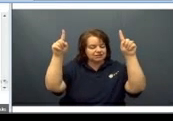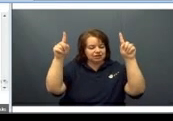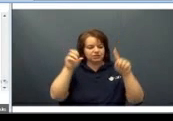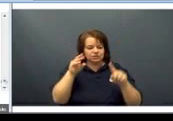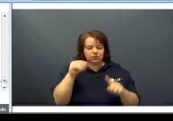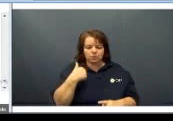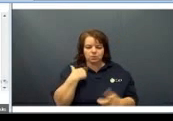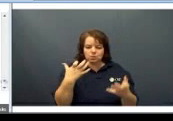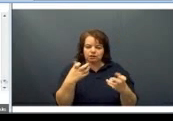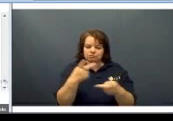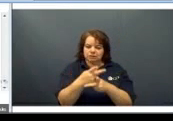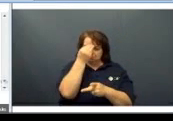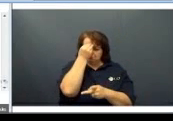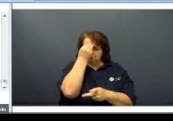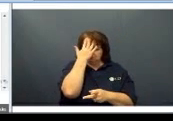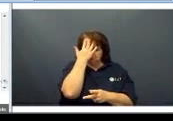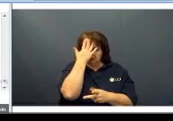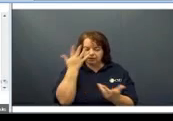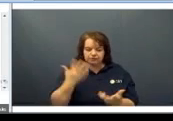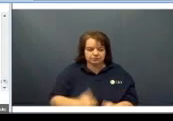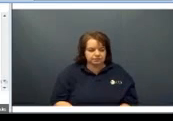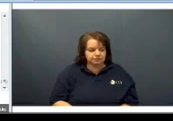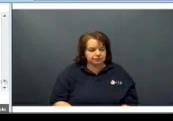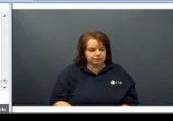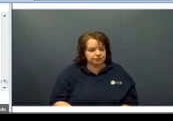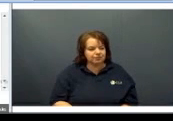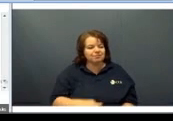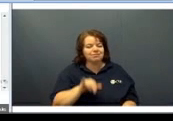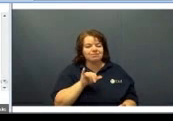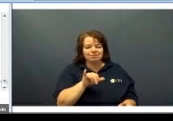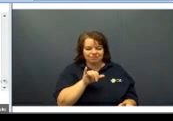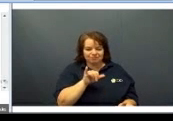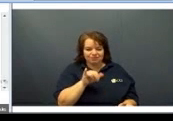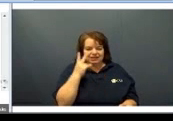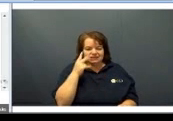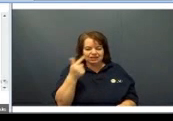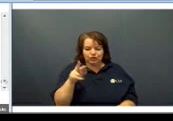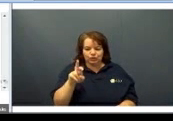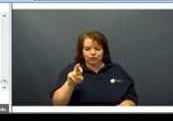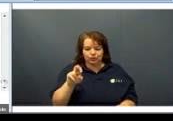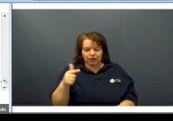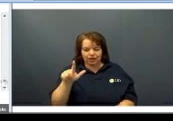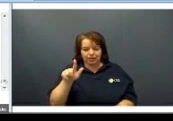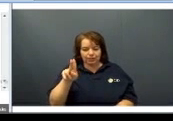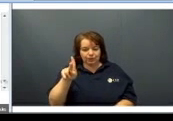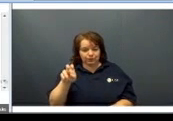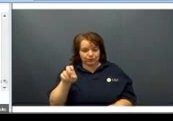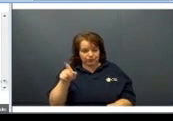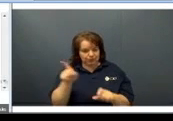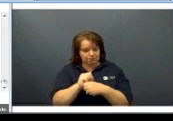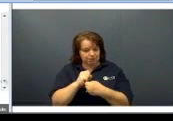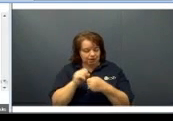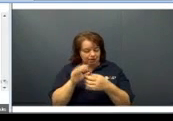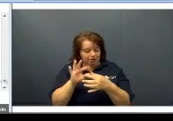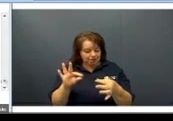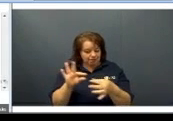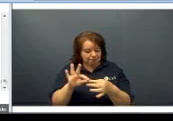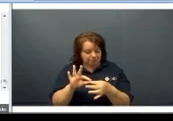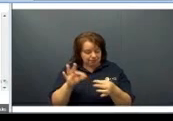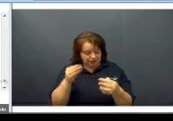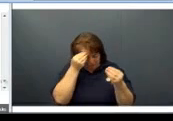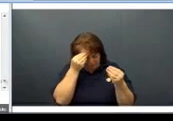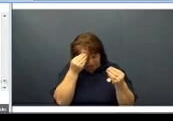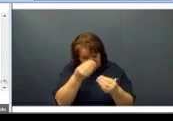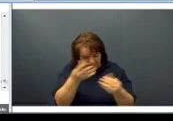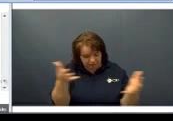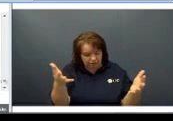quite successfully. So that's something I suppose to keep in mind. Oh, I do see. Greg Luke says